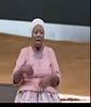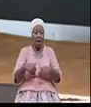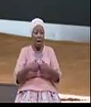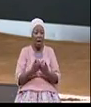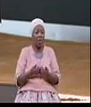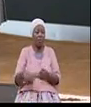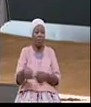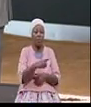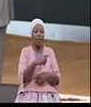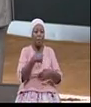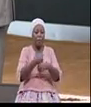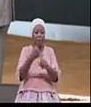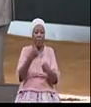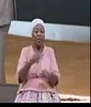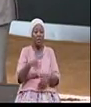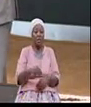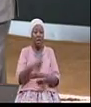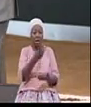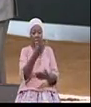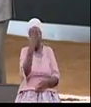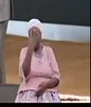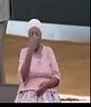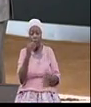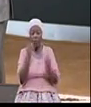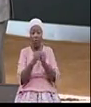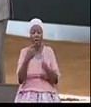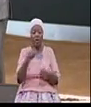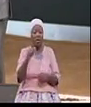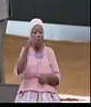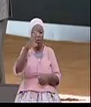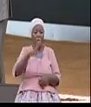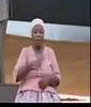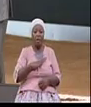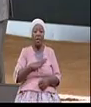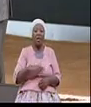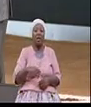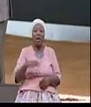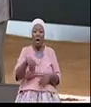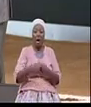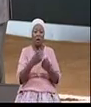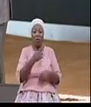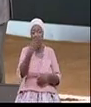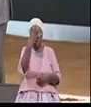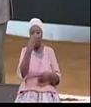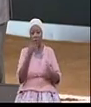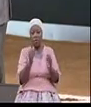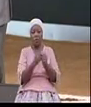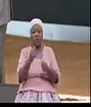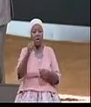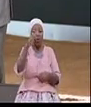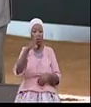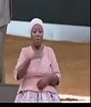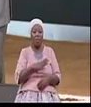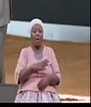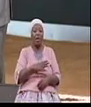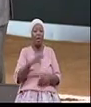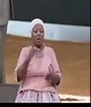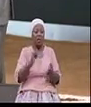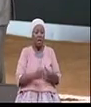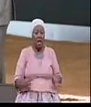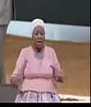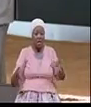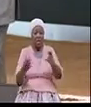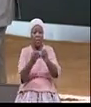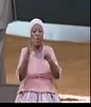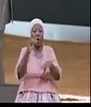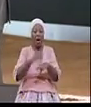they lay with the women. Can you think about that? They lay with the women that assembled